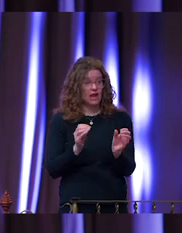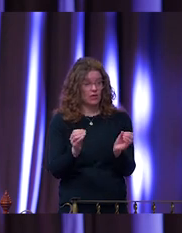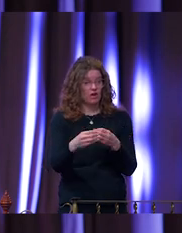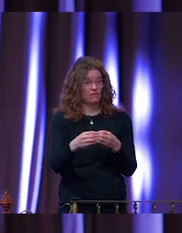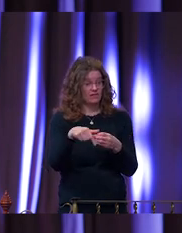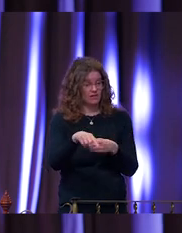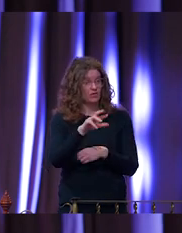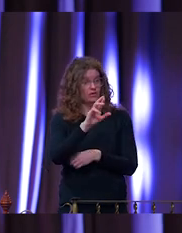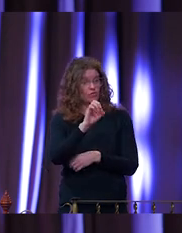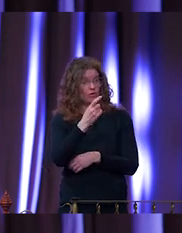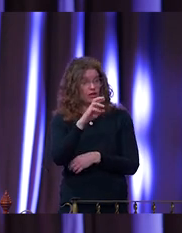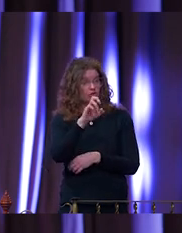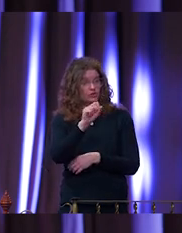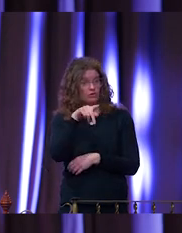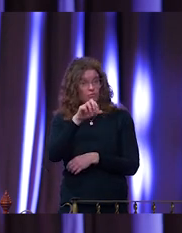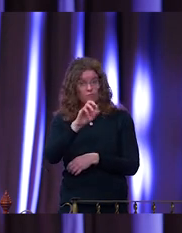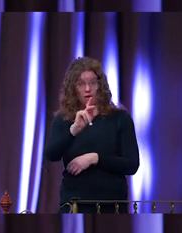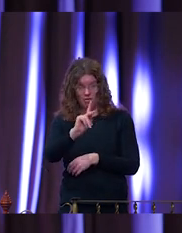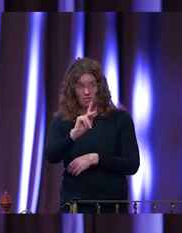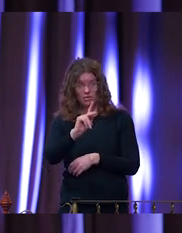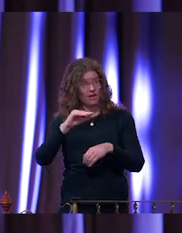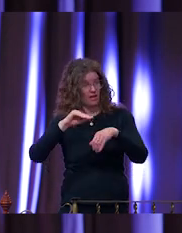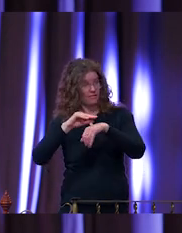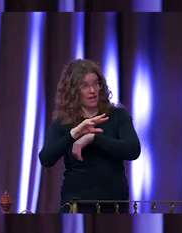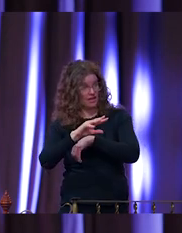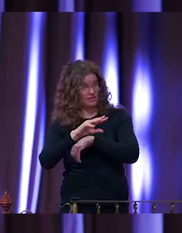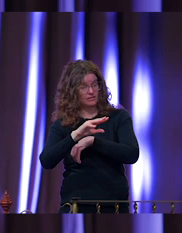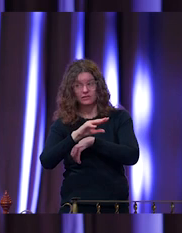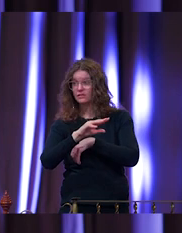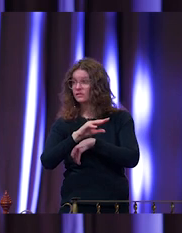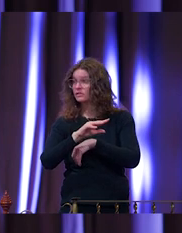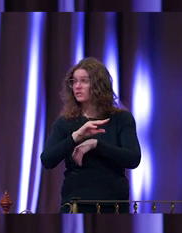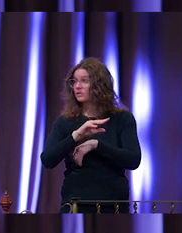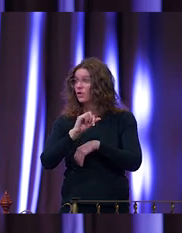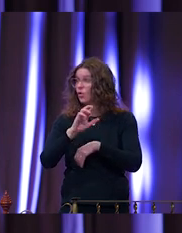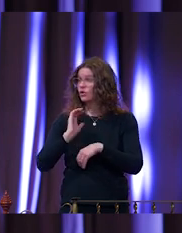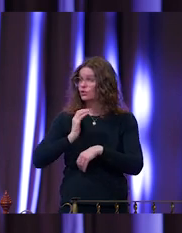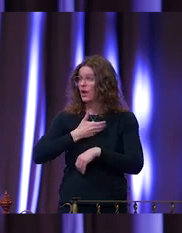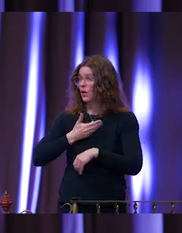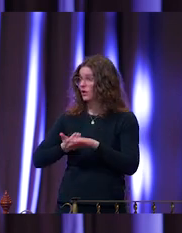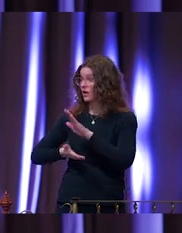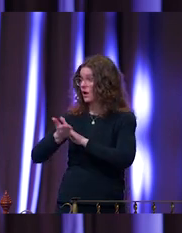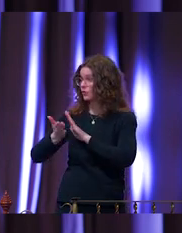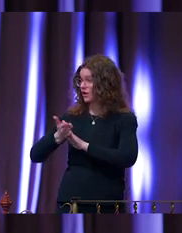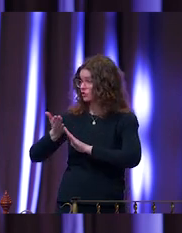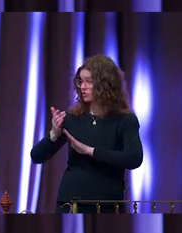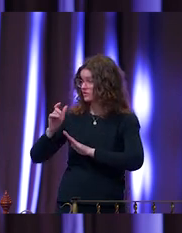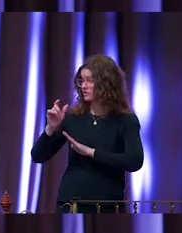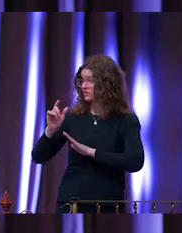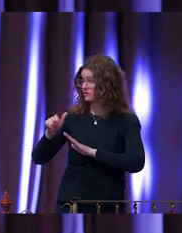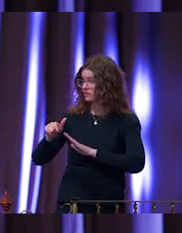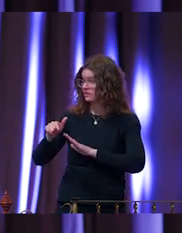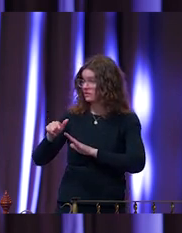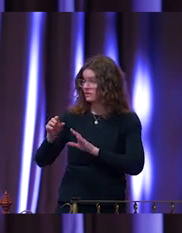Park, affect or do the applications have to be for, or the office